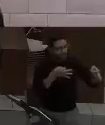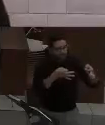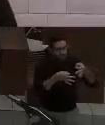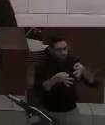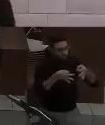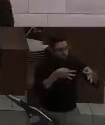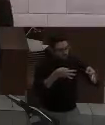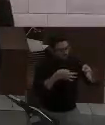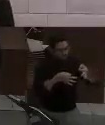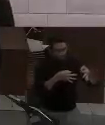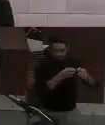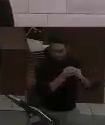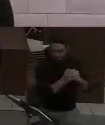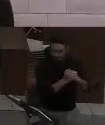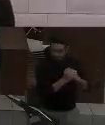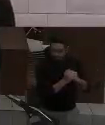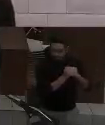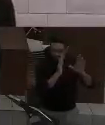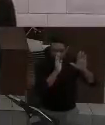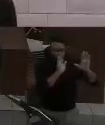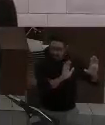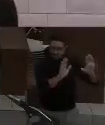description, majesty